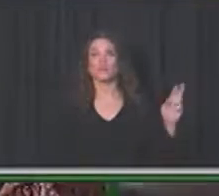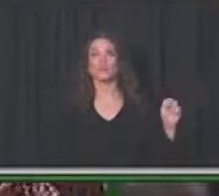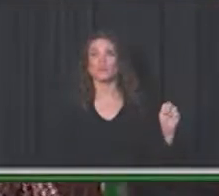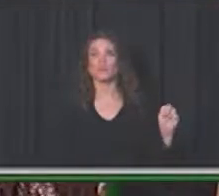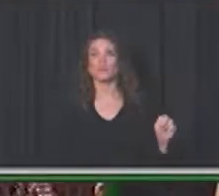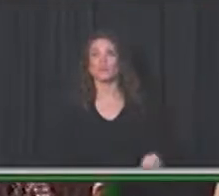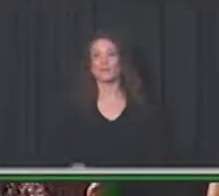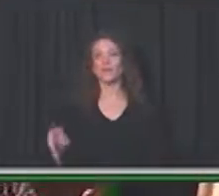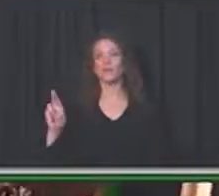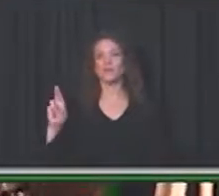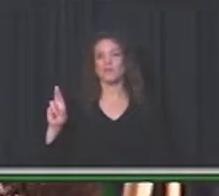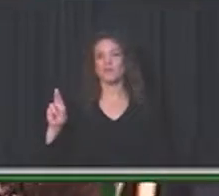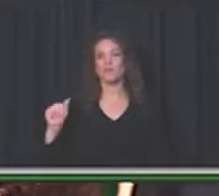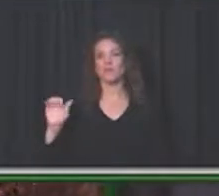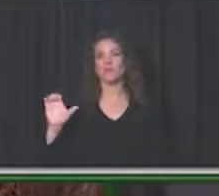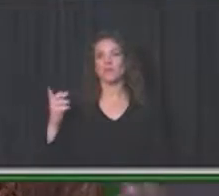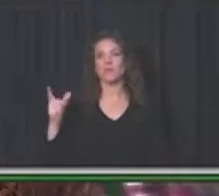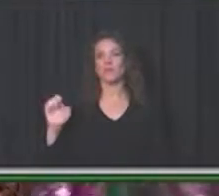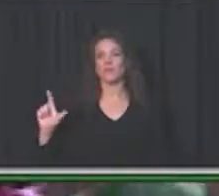Rachel Rodarte.